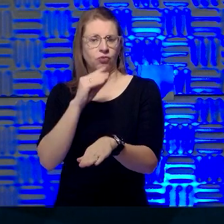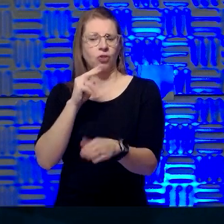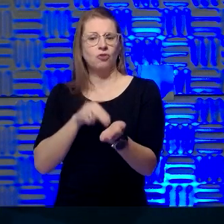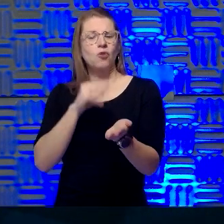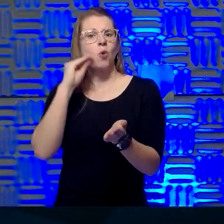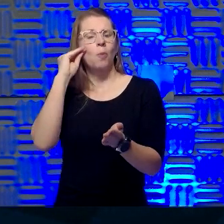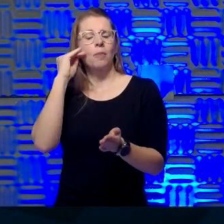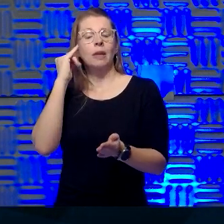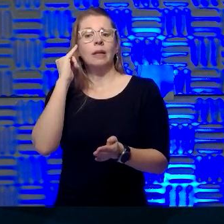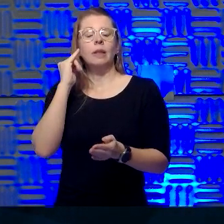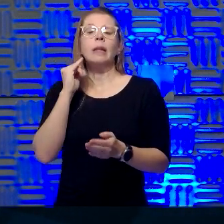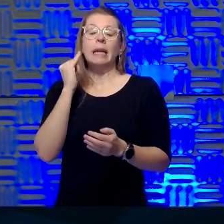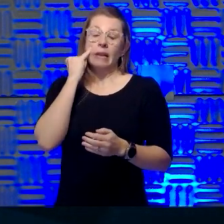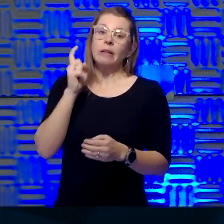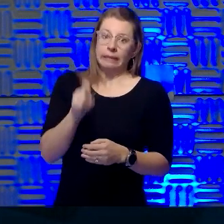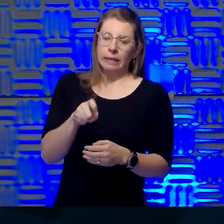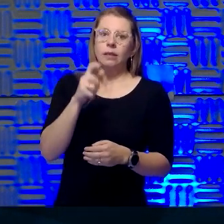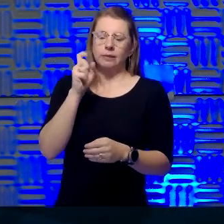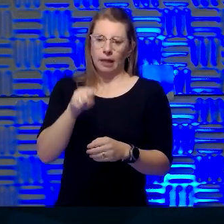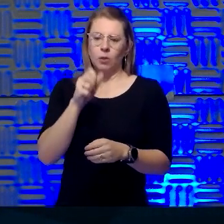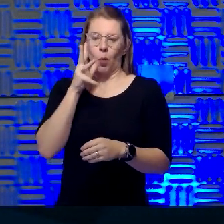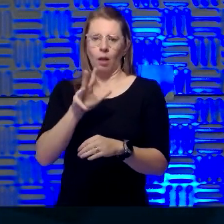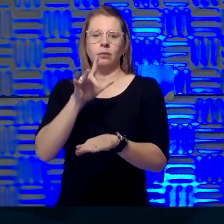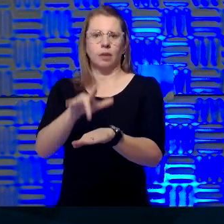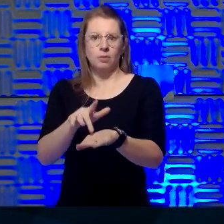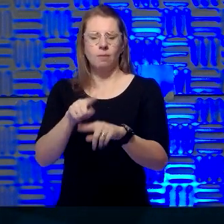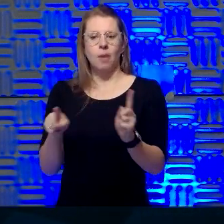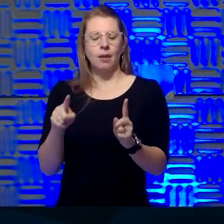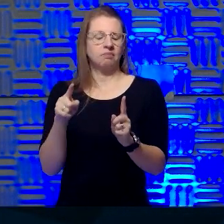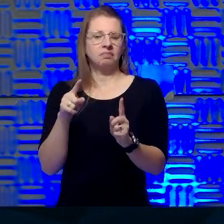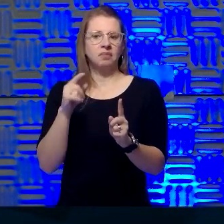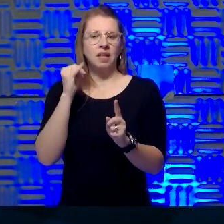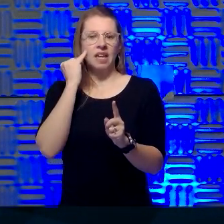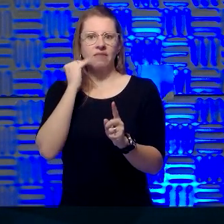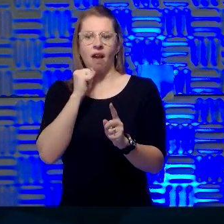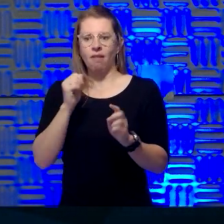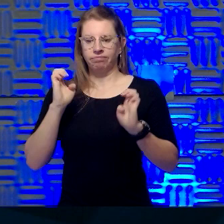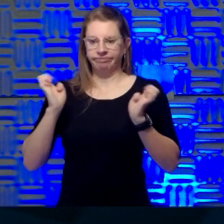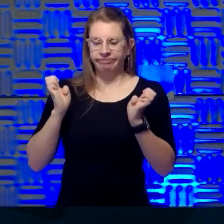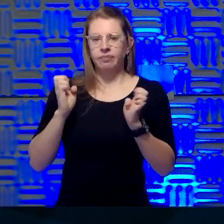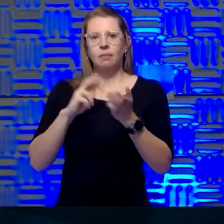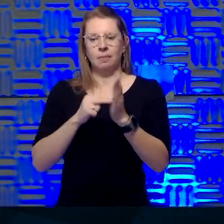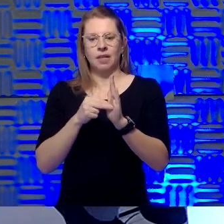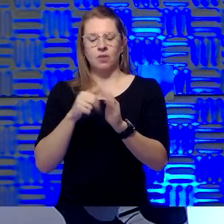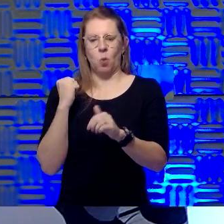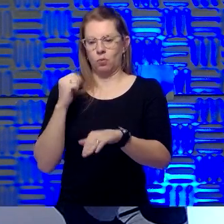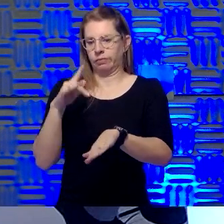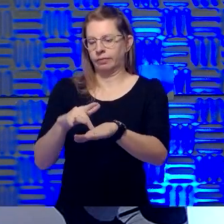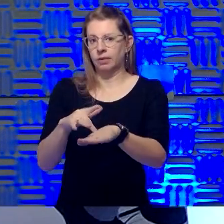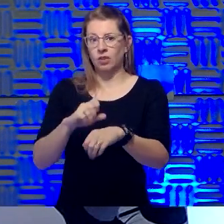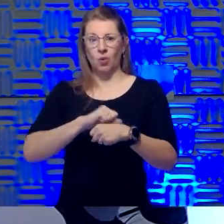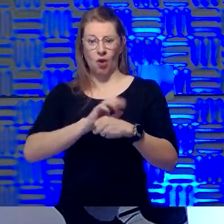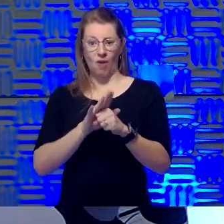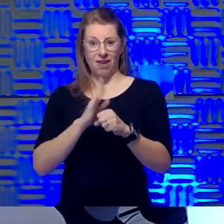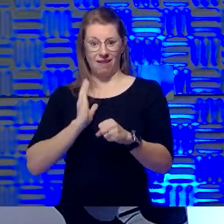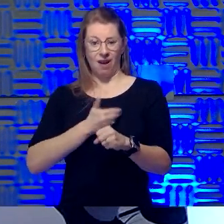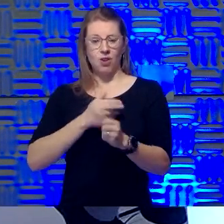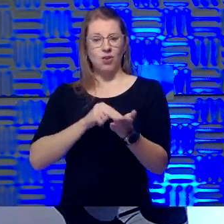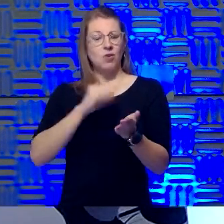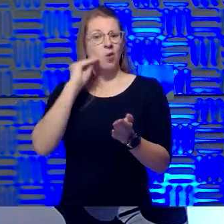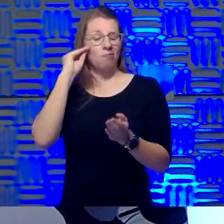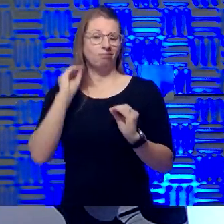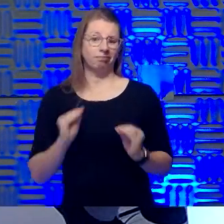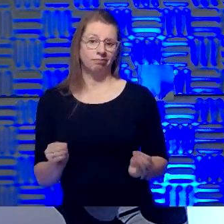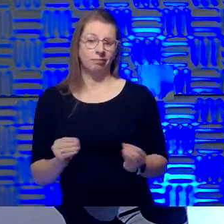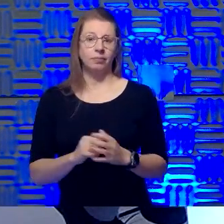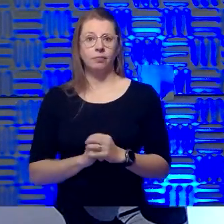needed. But our facility has done a really good job, and as of yet, we don't have any COVID in our nursing home. So, one follow-up